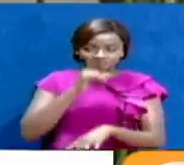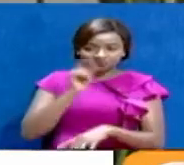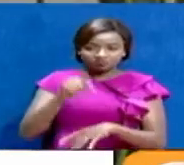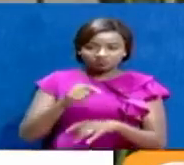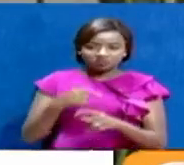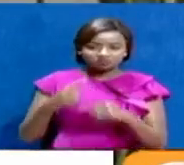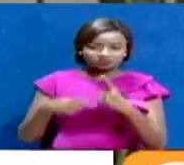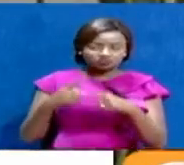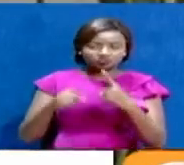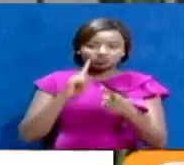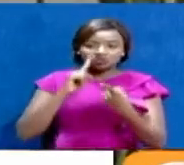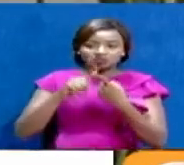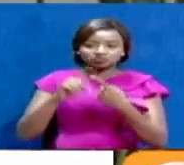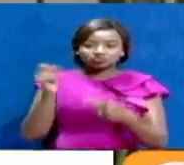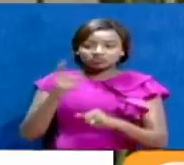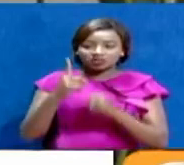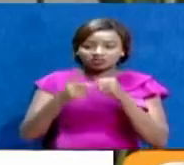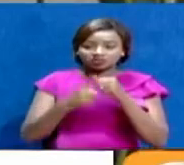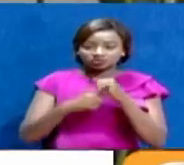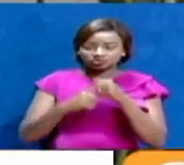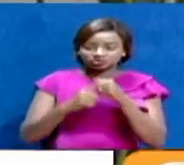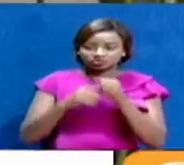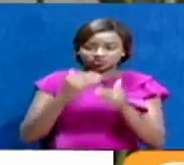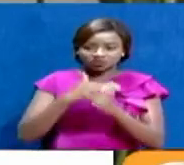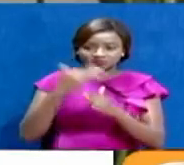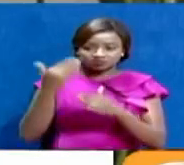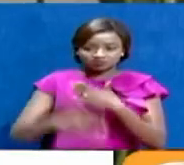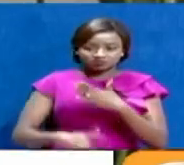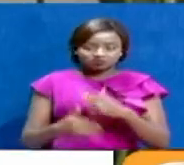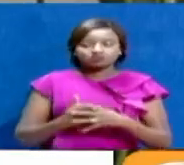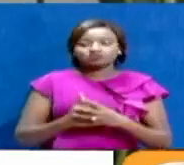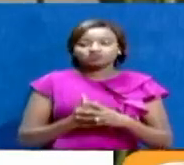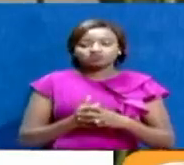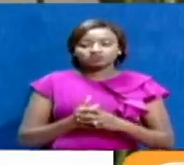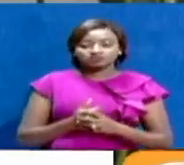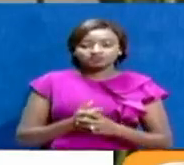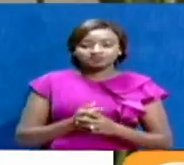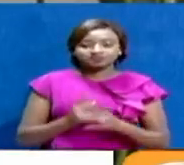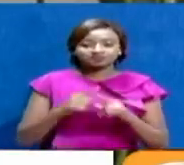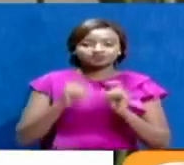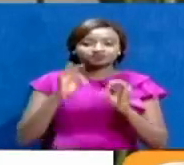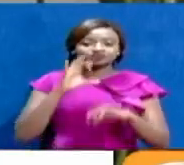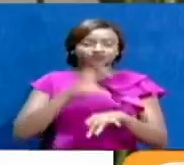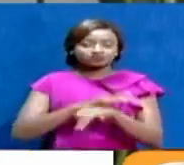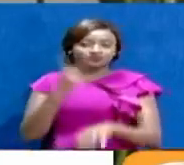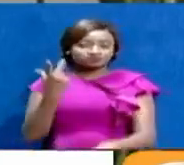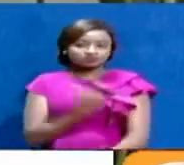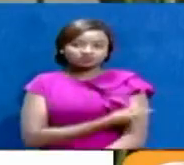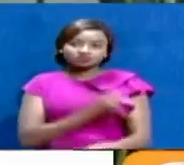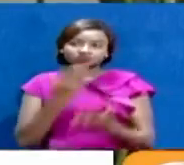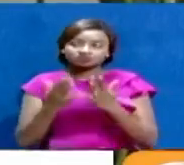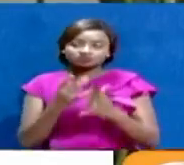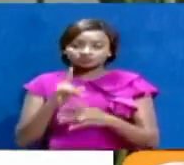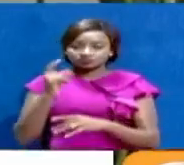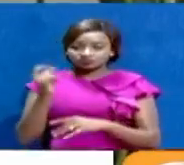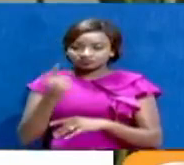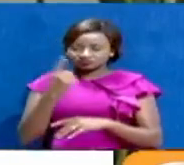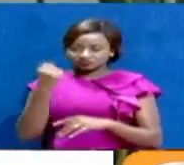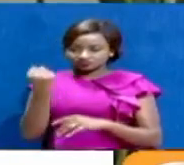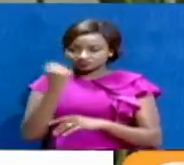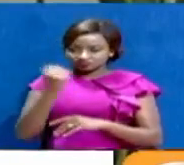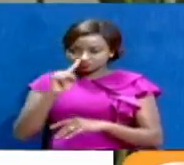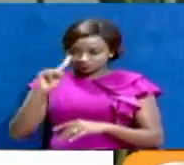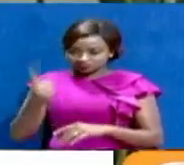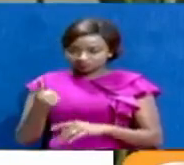stay with us up until the end of June in terms of viability of the dose. If you received your vaccine on the 1st of May,